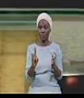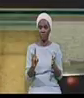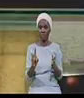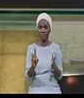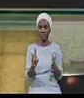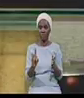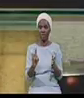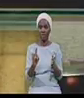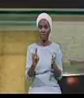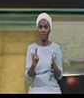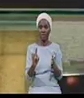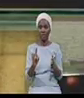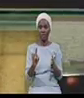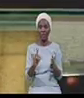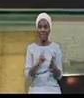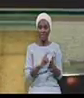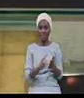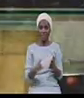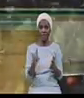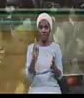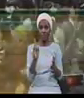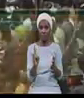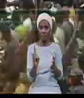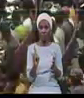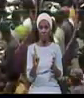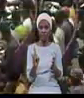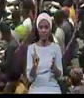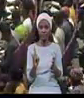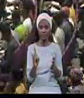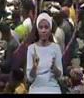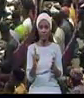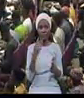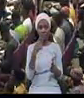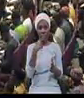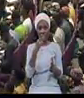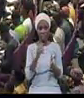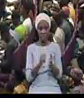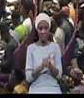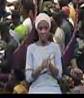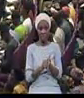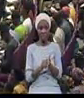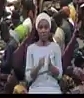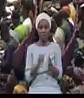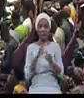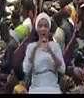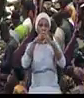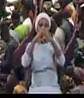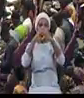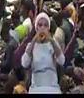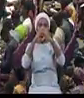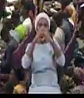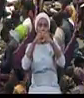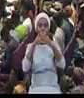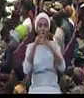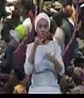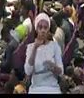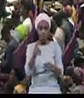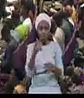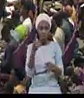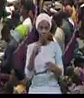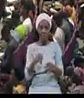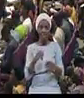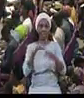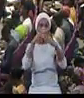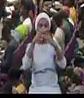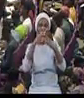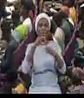We're looking at verse 1. It says, blow ye the trumpet in Zion. Sound